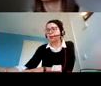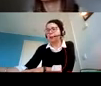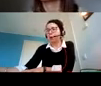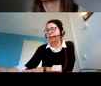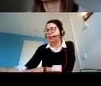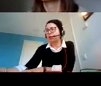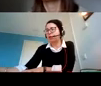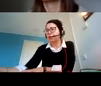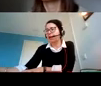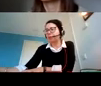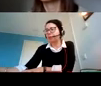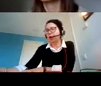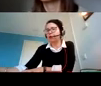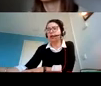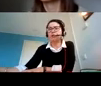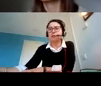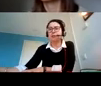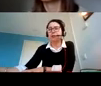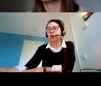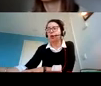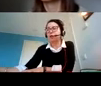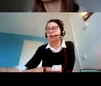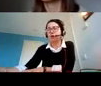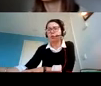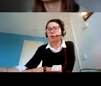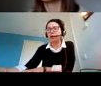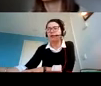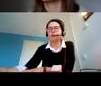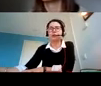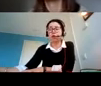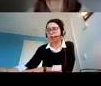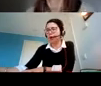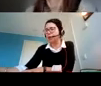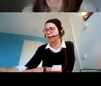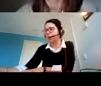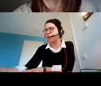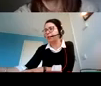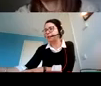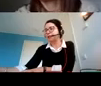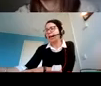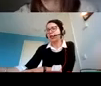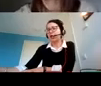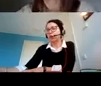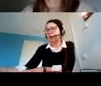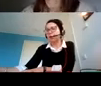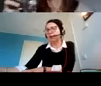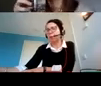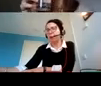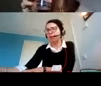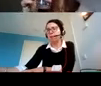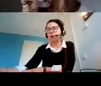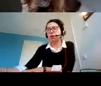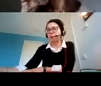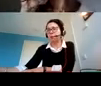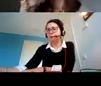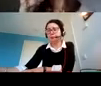She has been appointed as human rights expert of the Interministerial Committee for Human Rights in July 2020. And she authored several papers